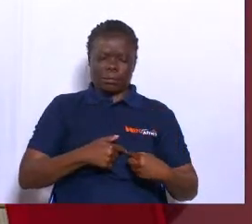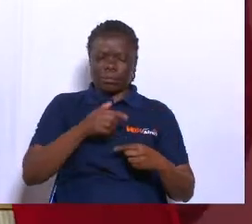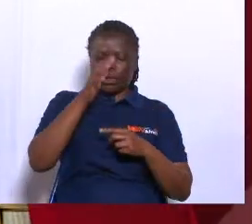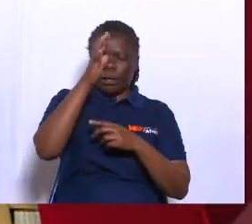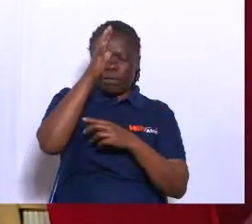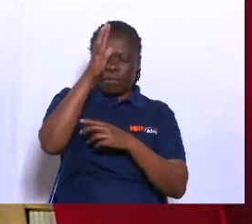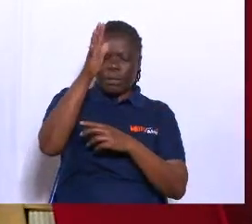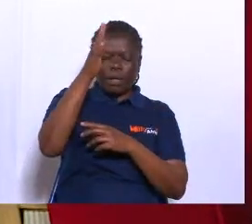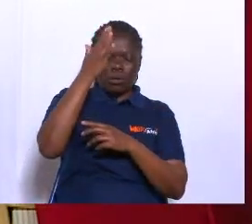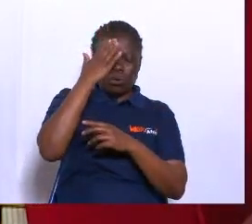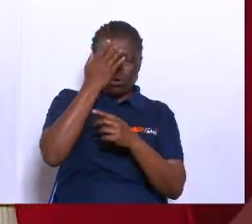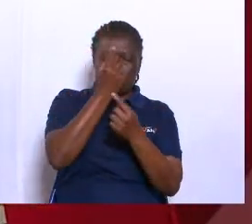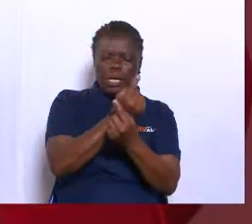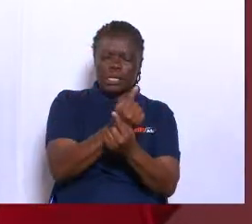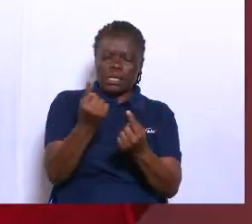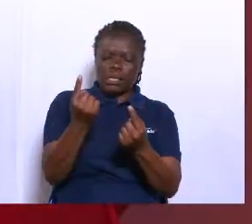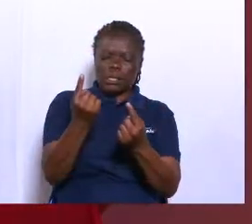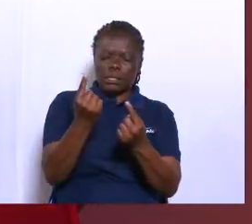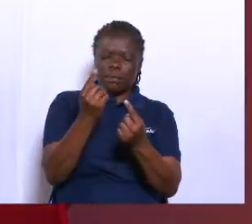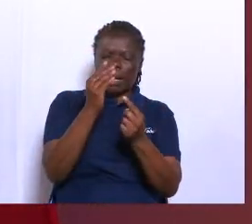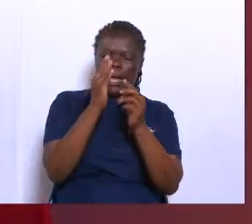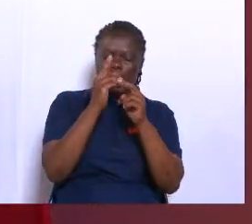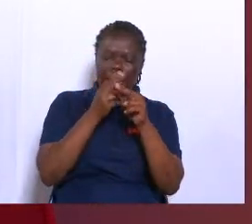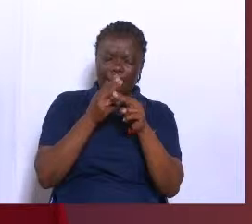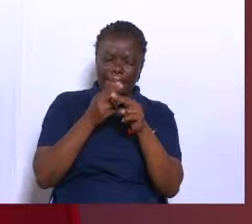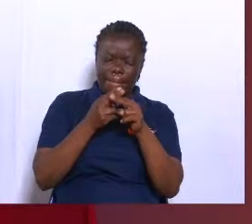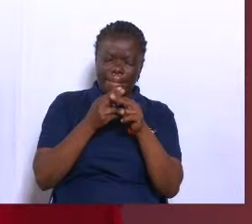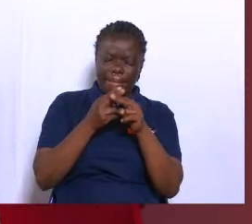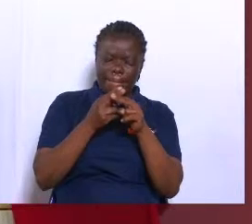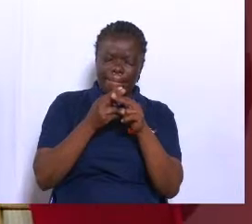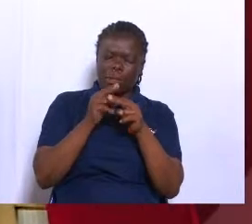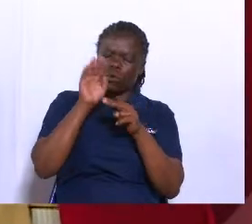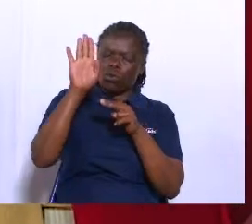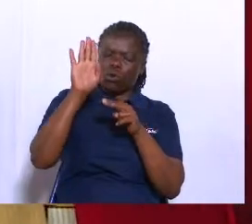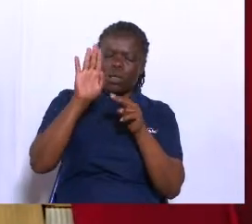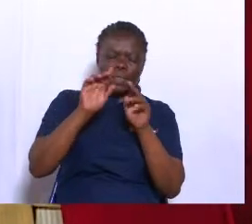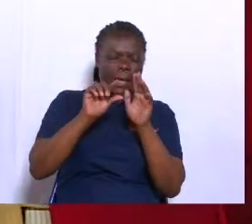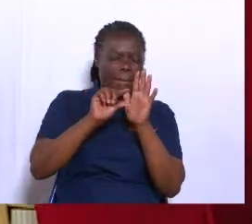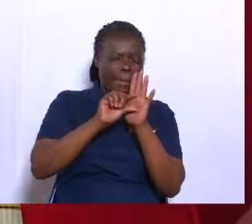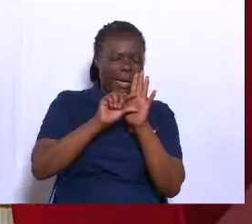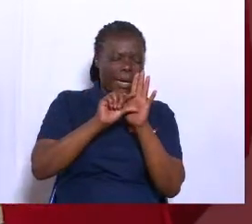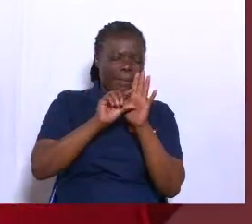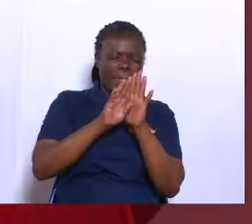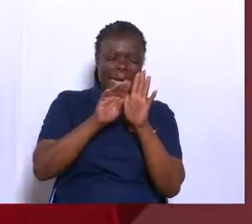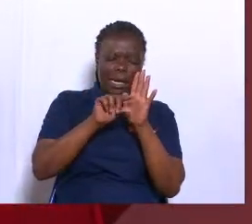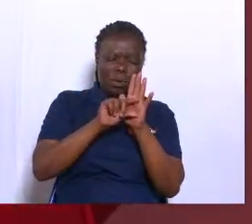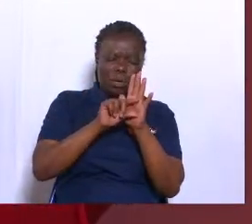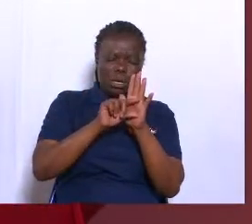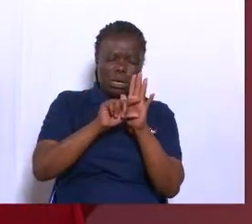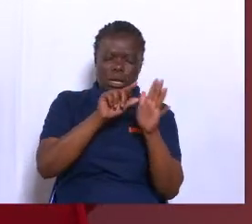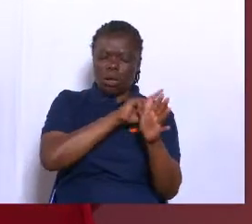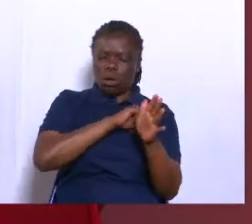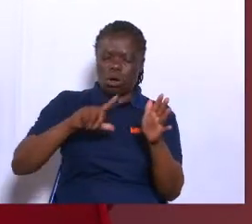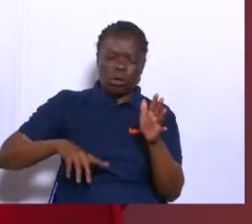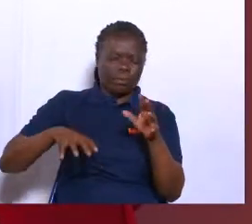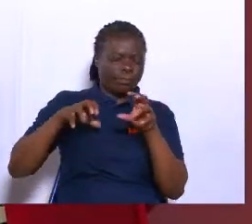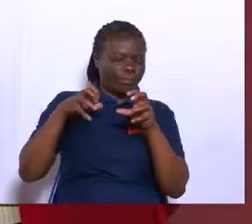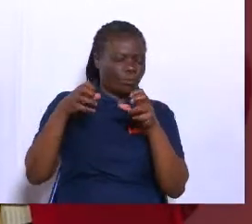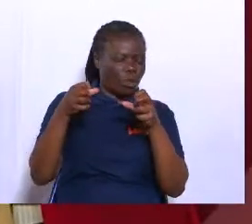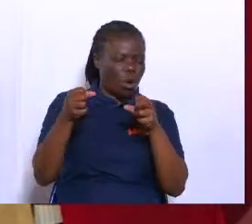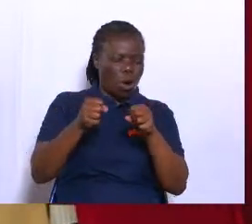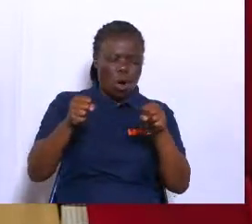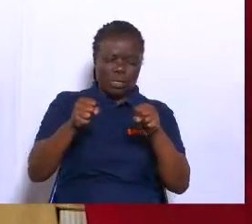one's name. You know their background. And Lord, hold them in your arms.